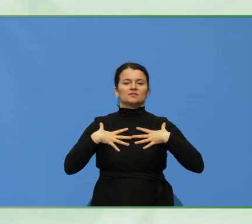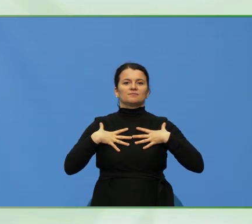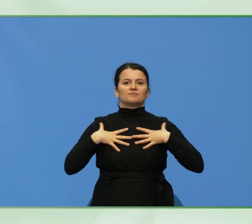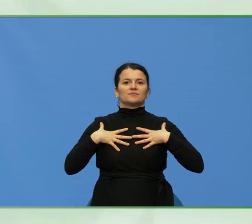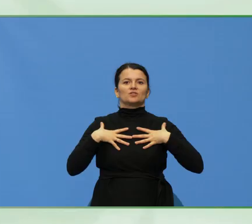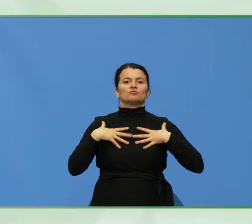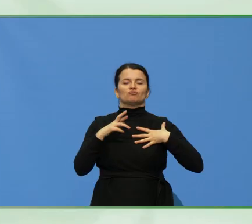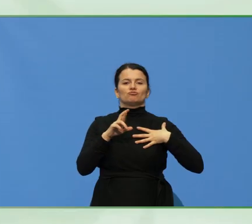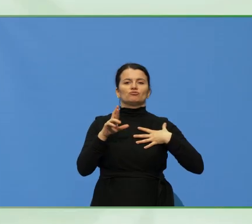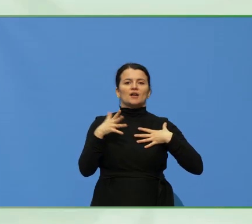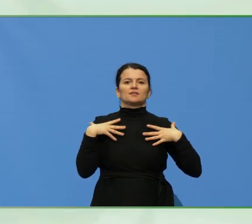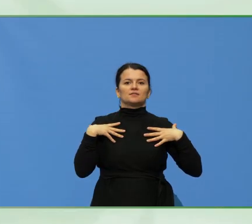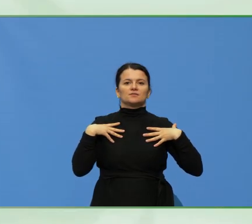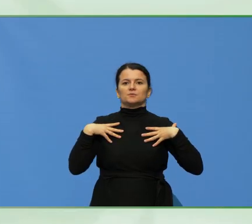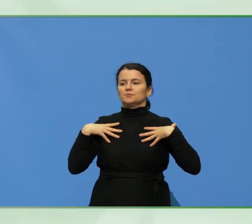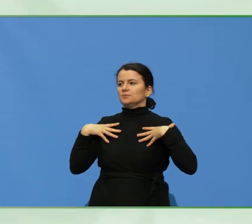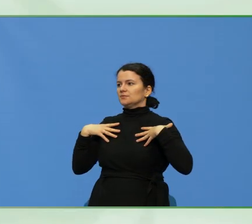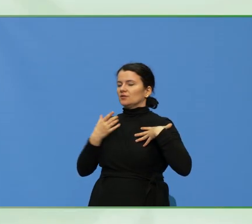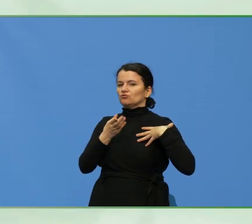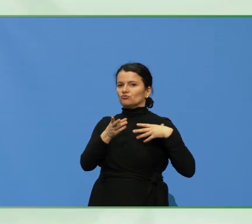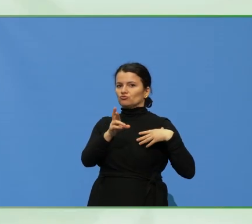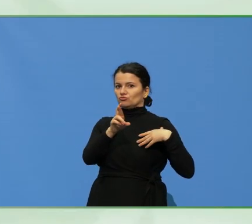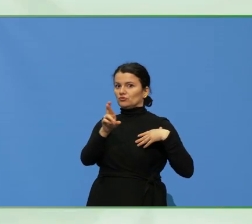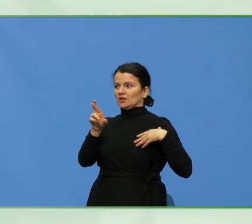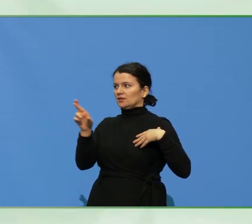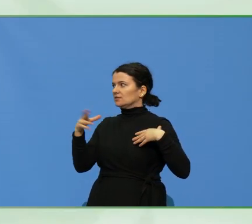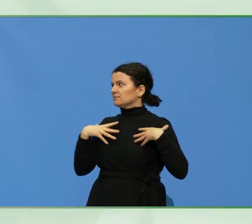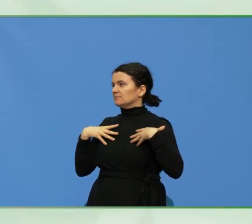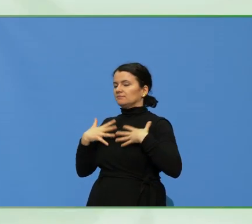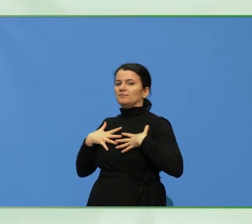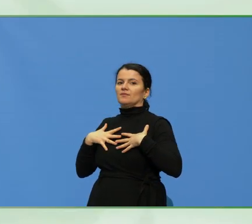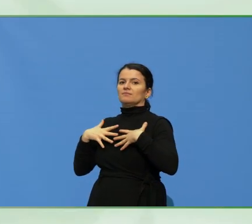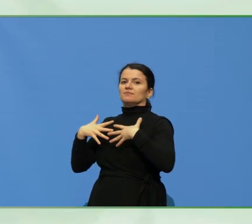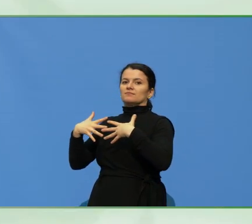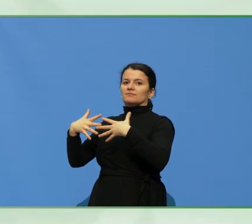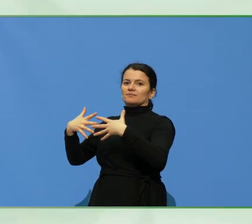right of the room. Big breath in